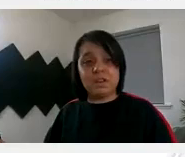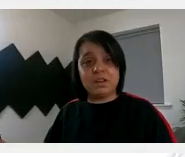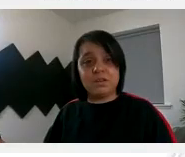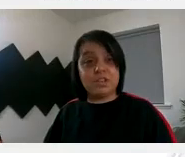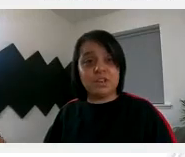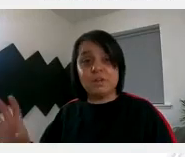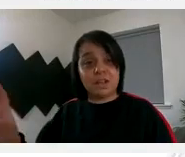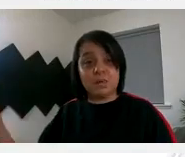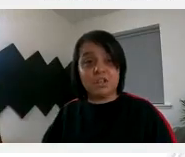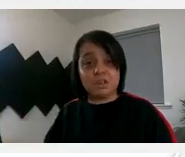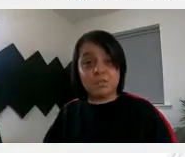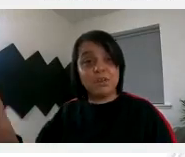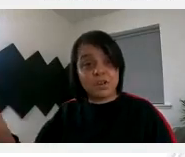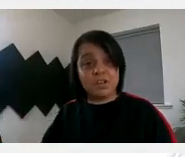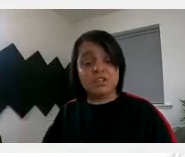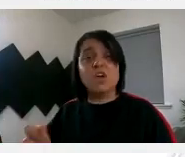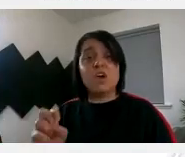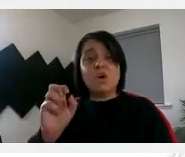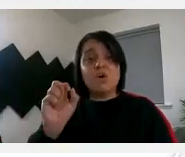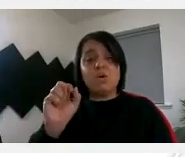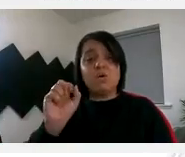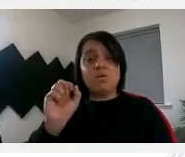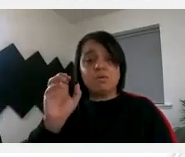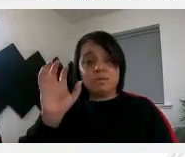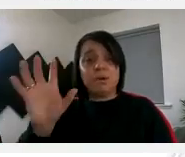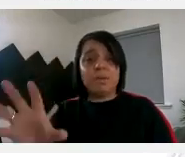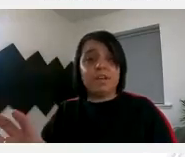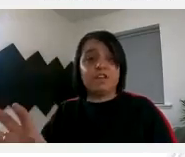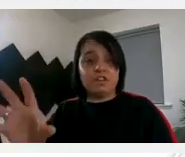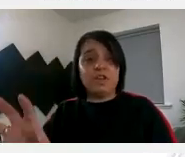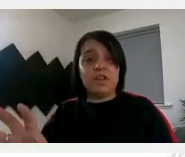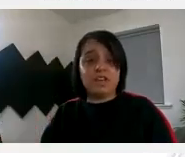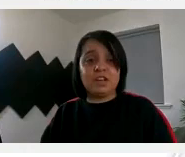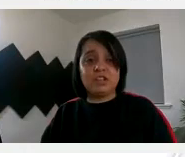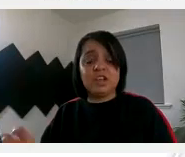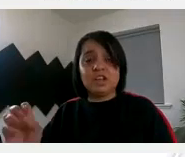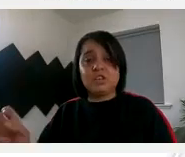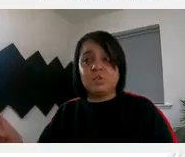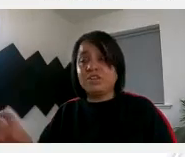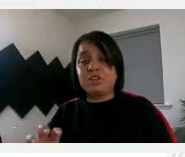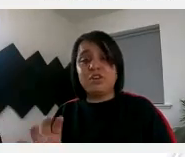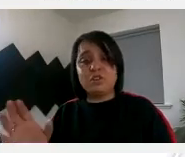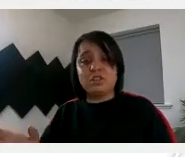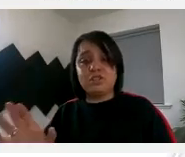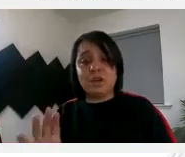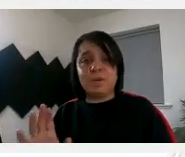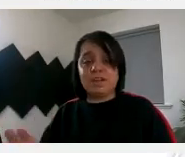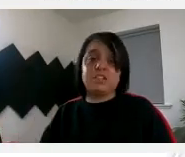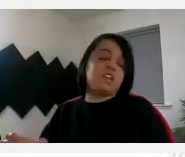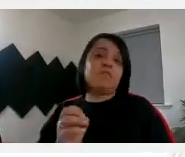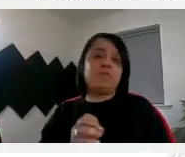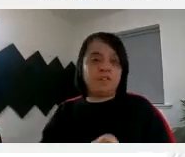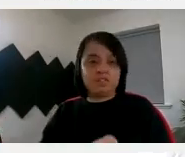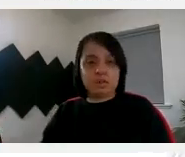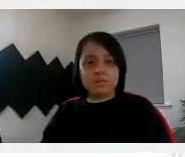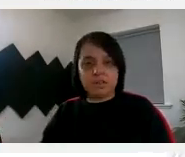American British language, the American English, or the UK English. So make sure you're using the right package if